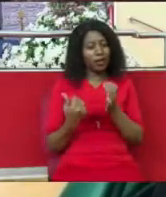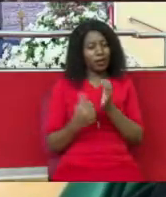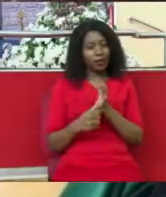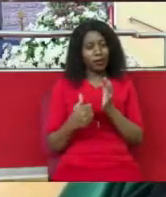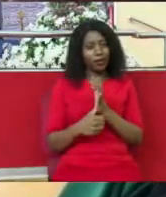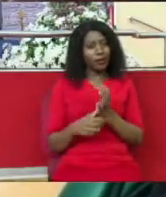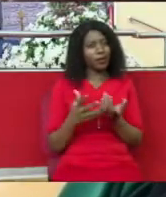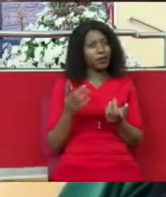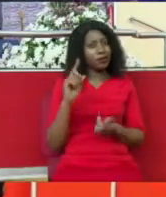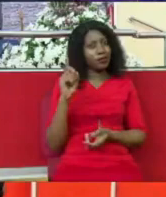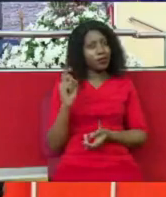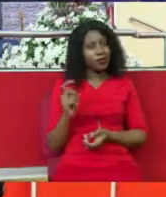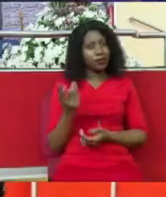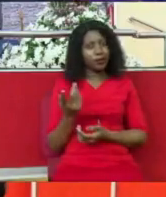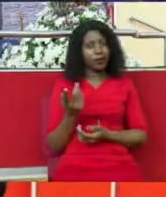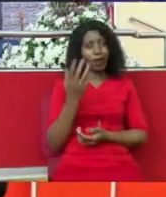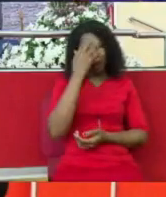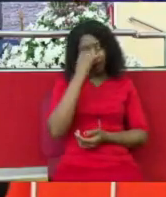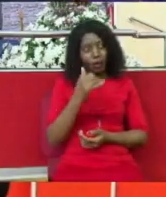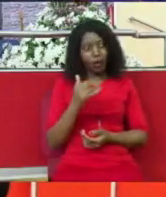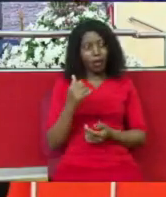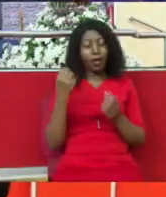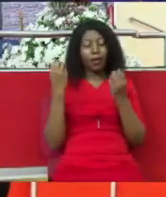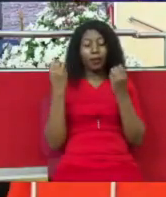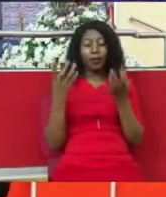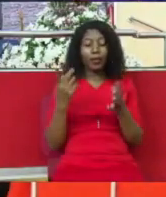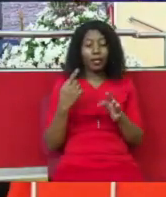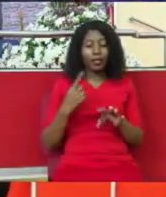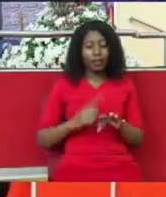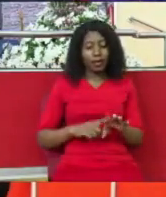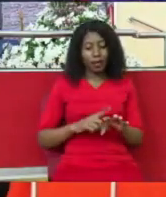Because many times as we are seated in this place,